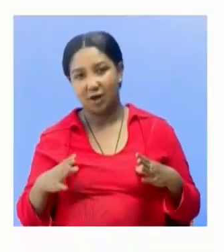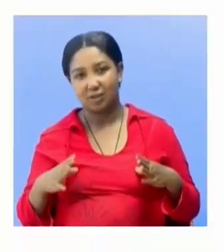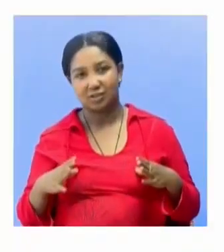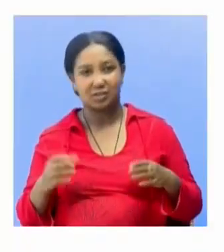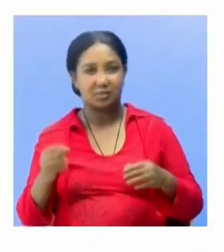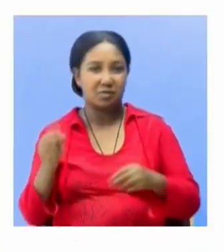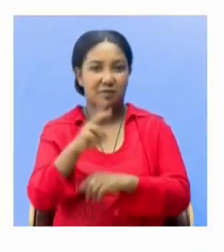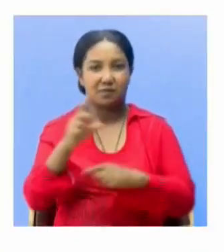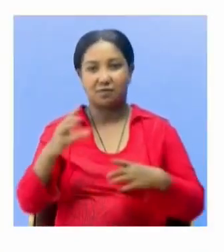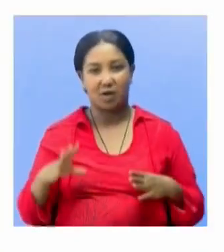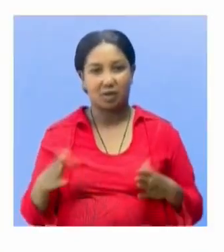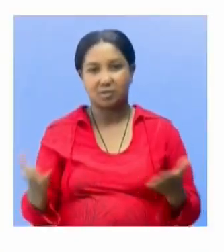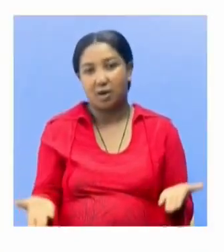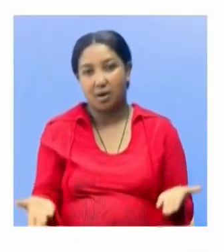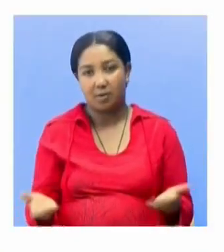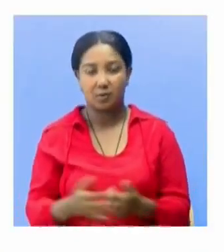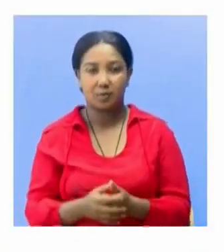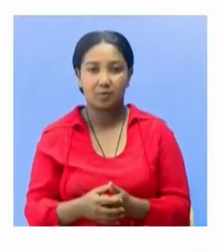about your vacation,